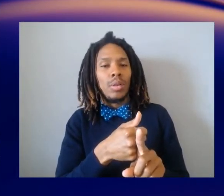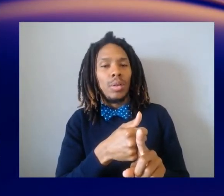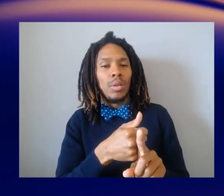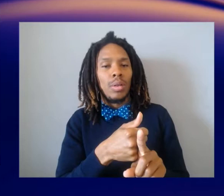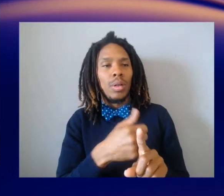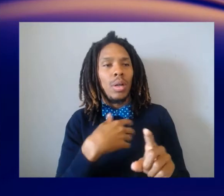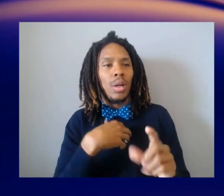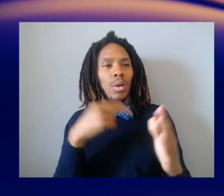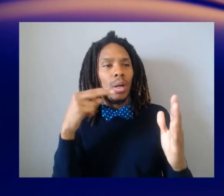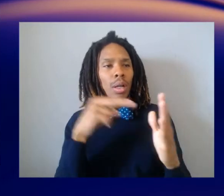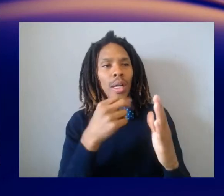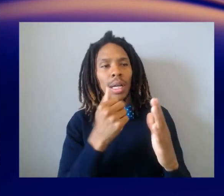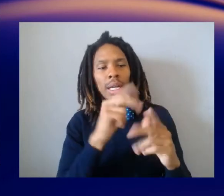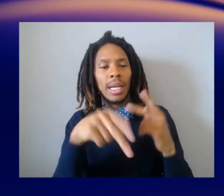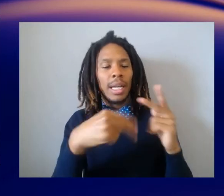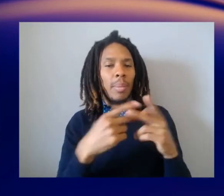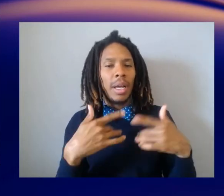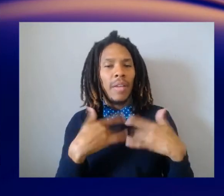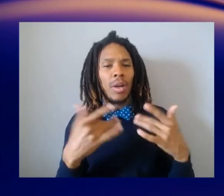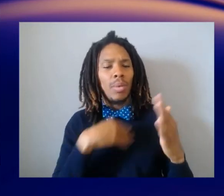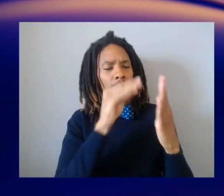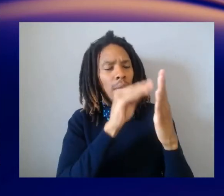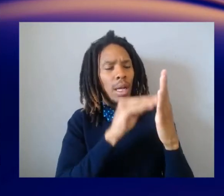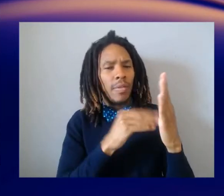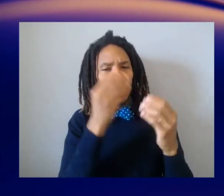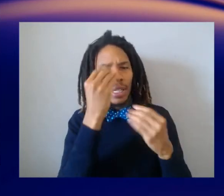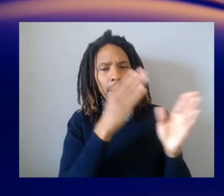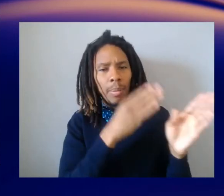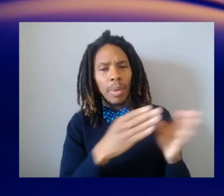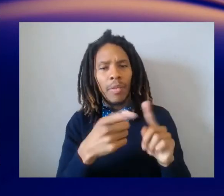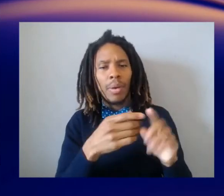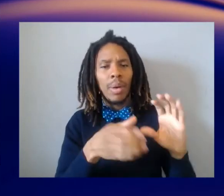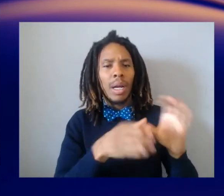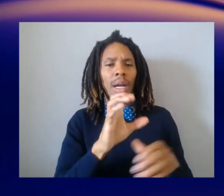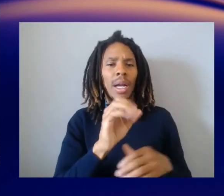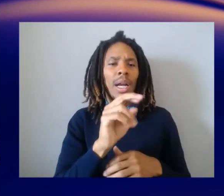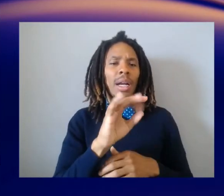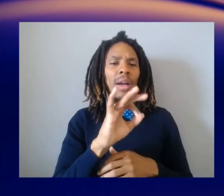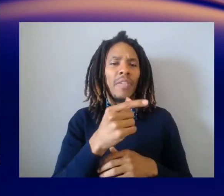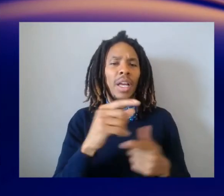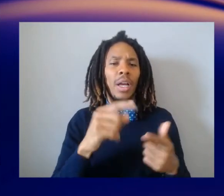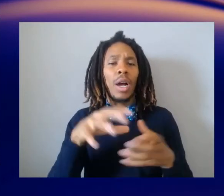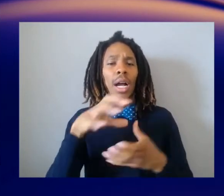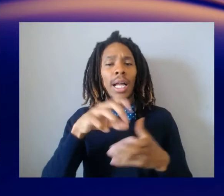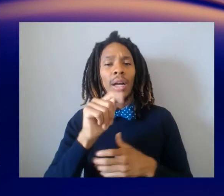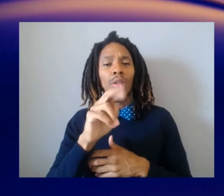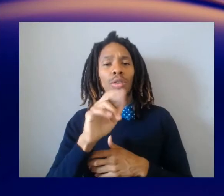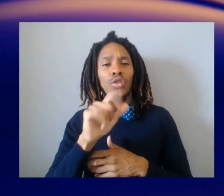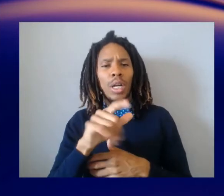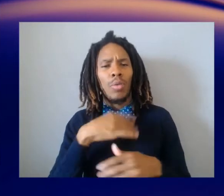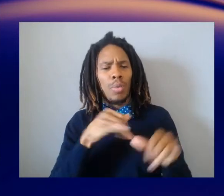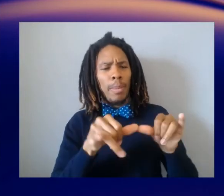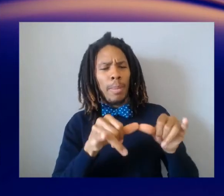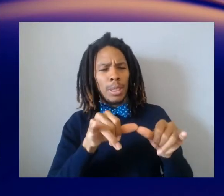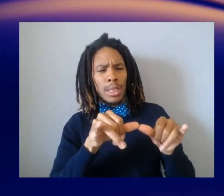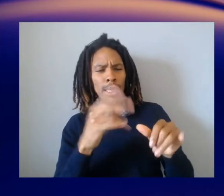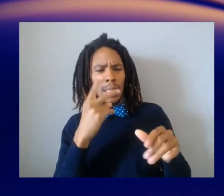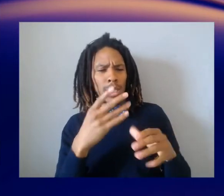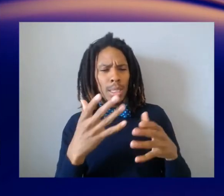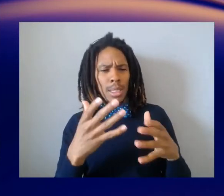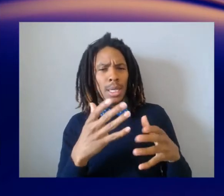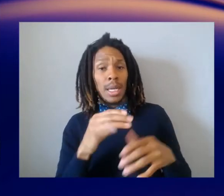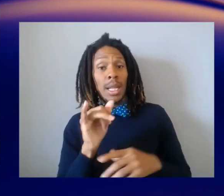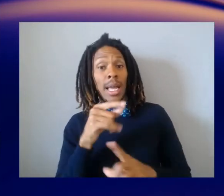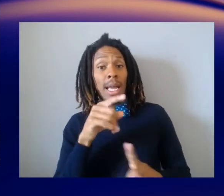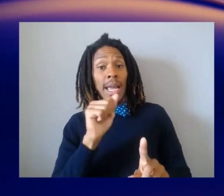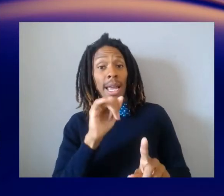type of events that we're logging on our data plane, like from either config or CloudTrail. And we want to be able to measure those. And something like AIOps,